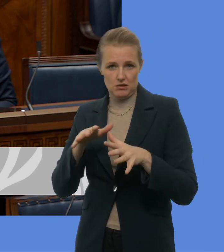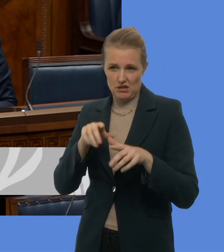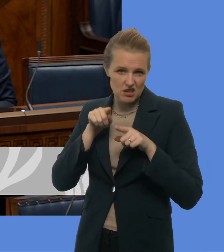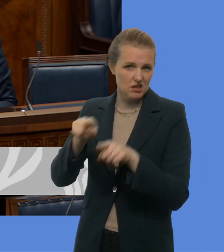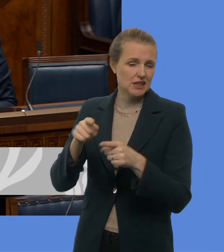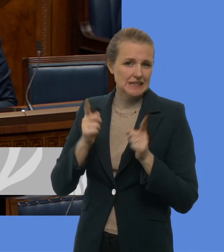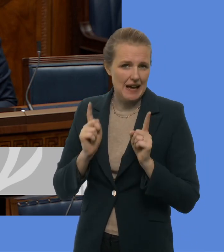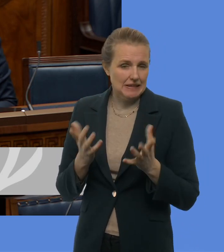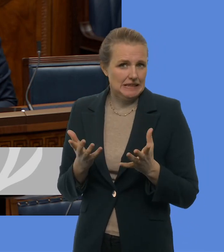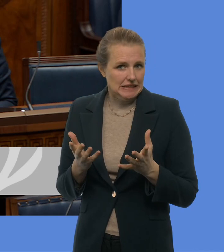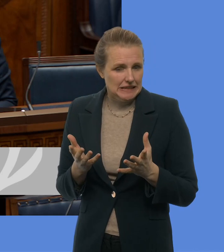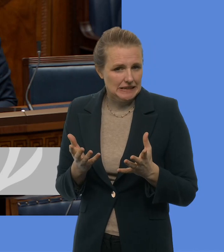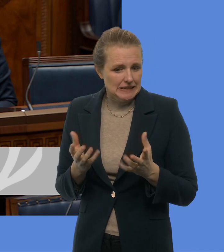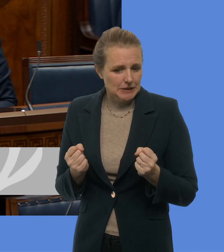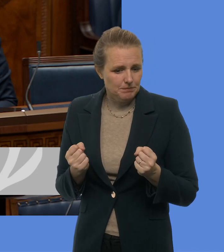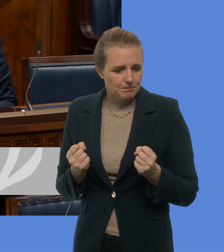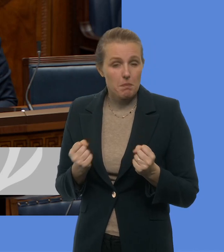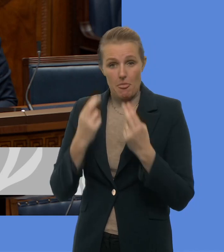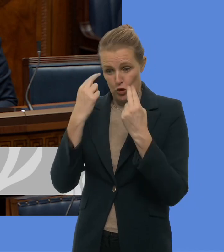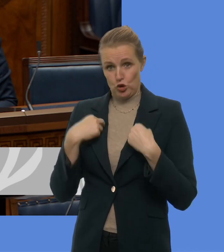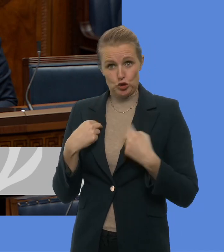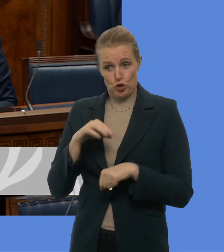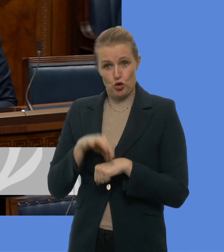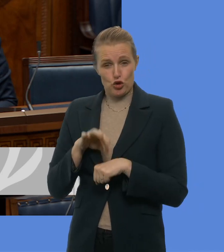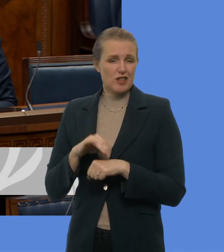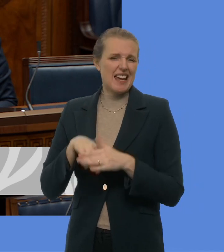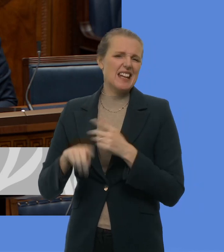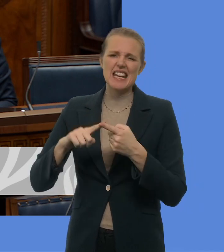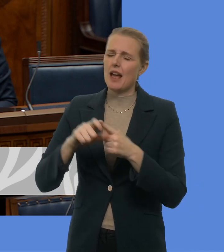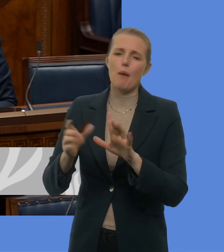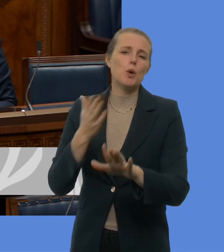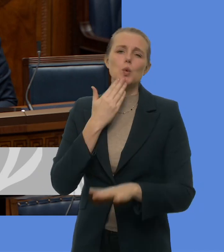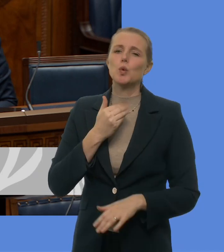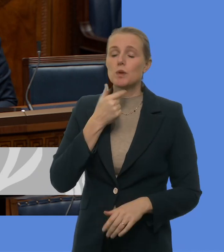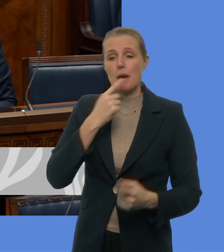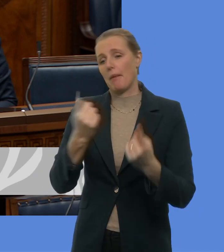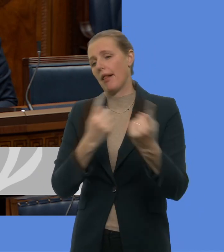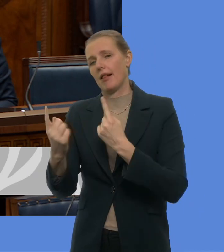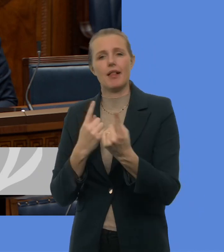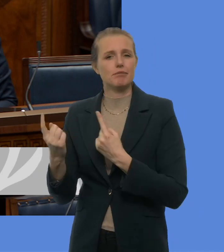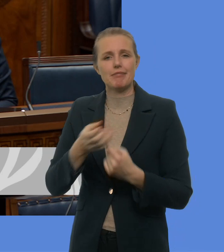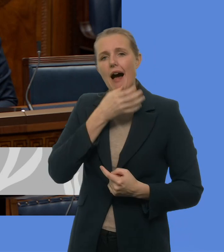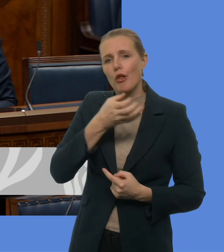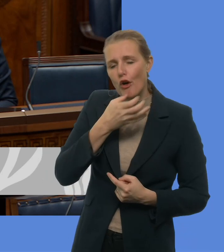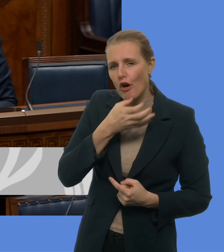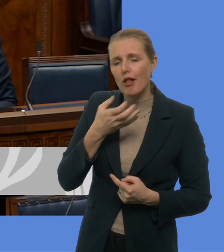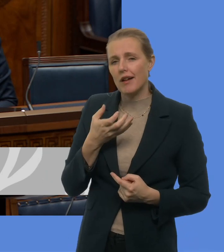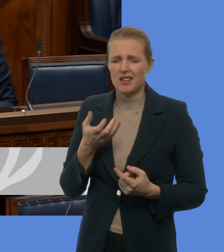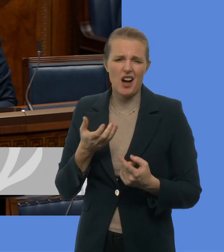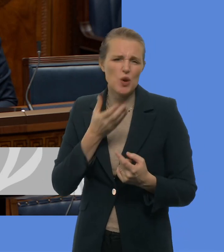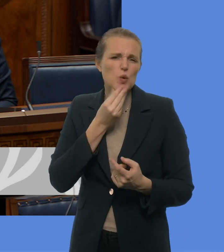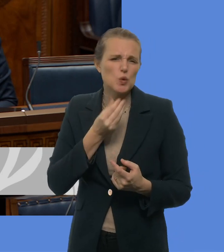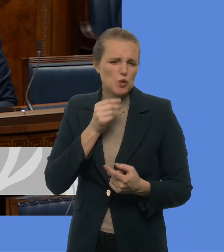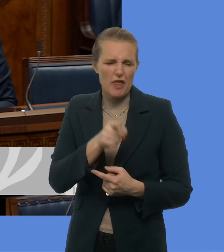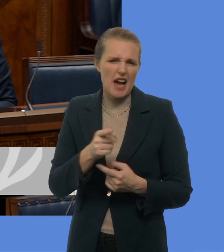So as I say, you know, nurses and doctors and EDs are well used to people coming in with alcohol